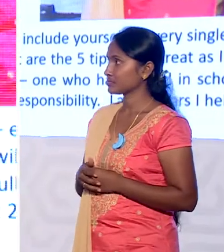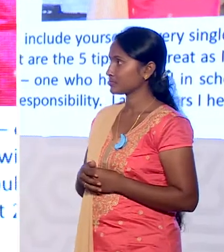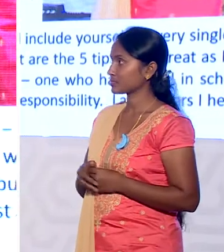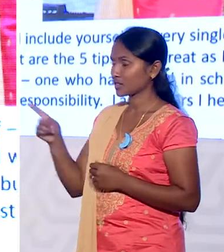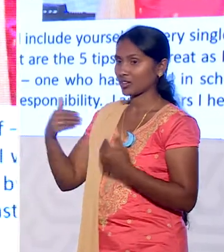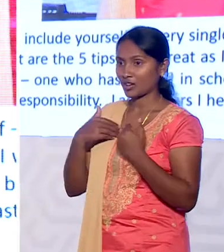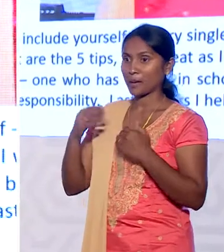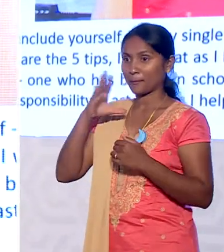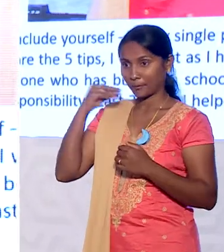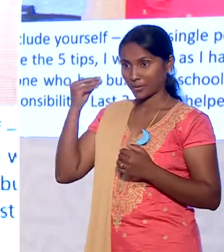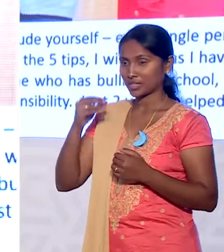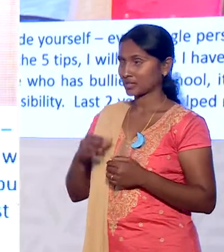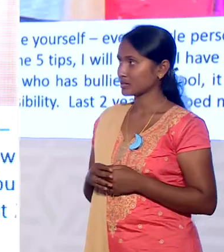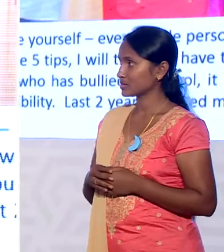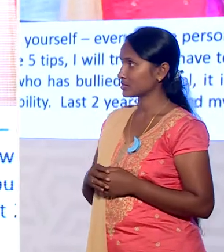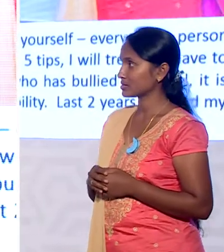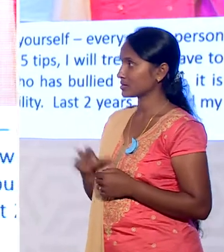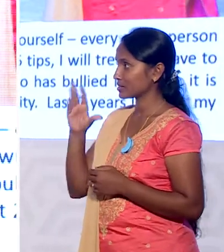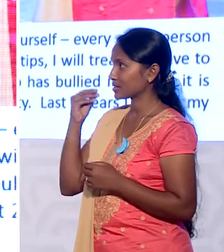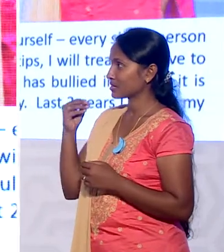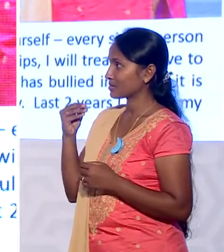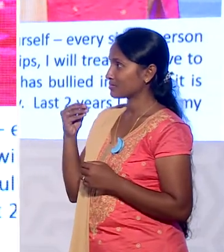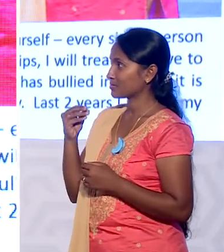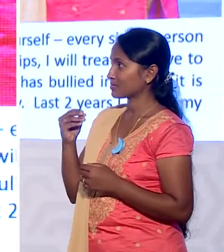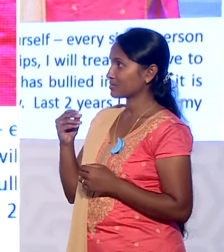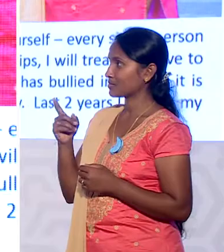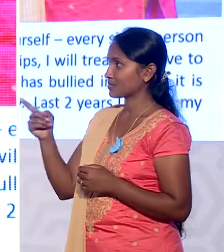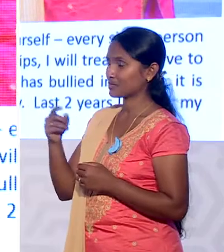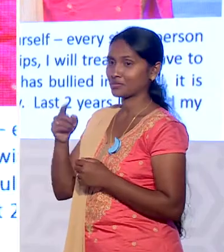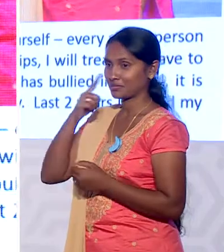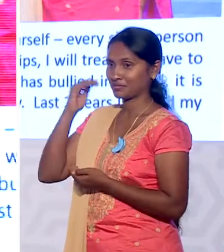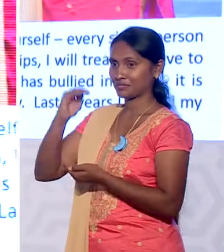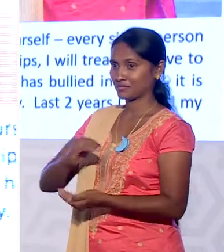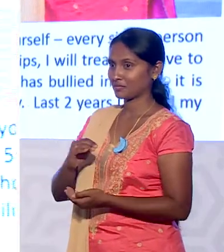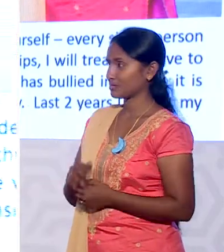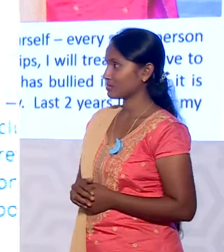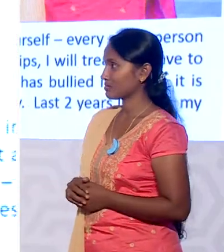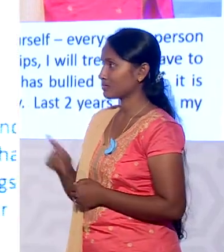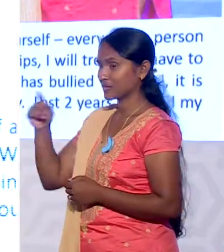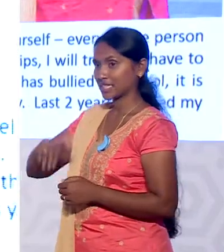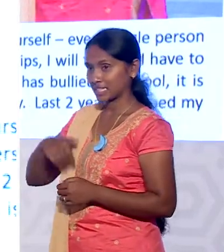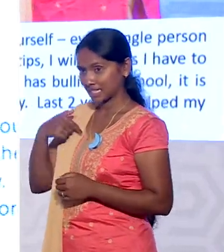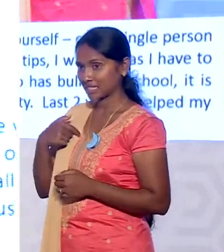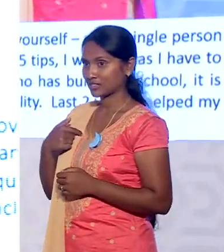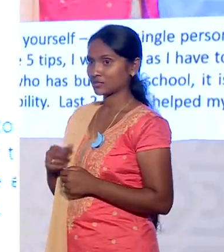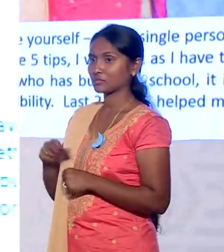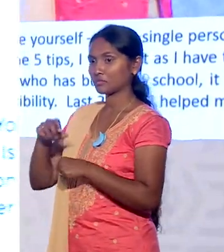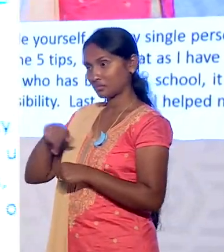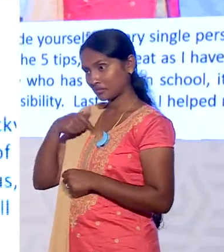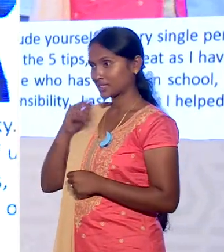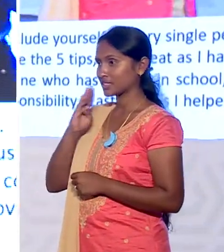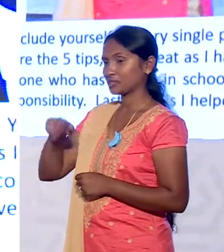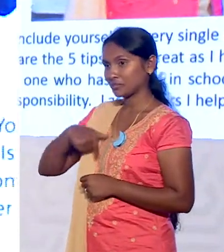man who had a mantra. His mantra was, "My daughter, be yourself, be yourself,